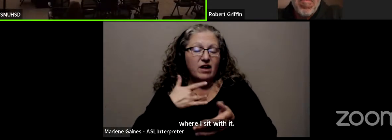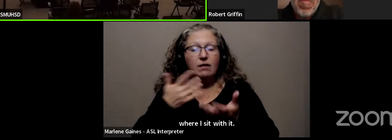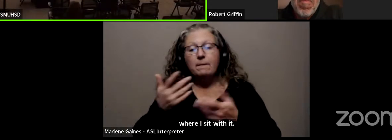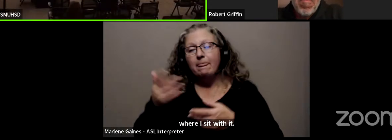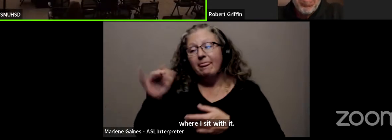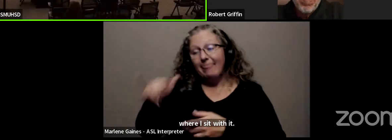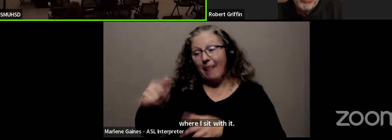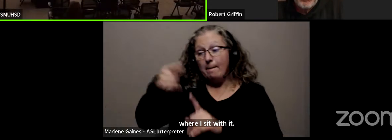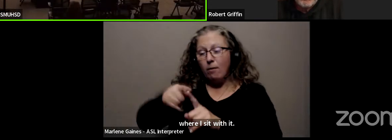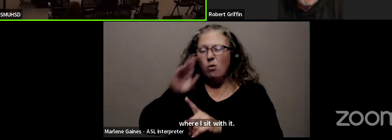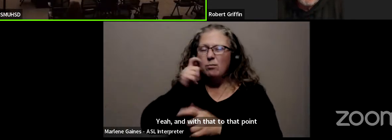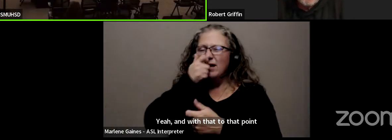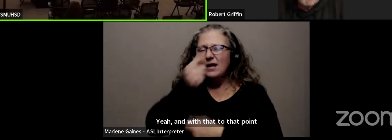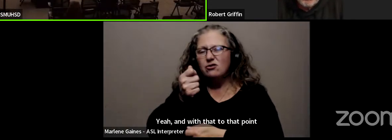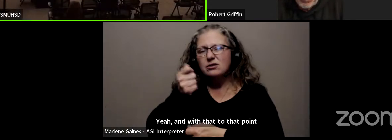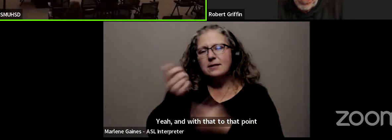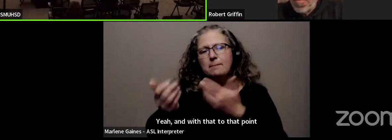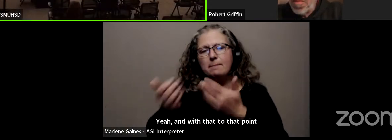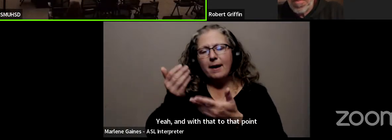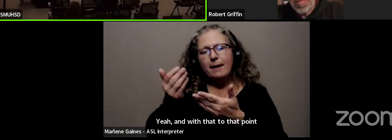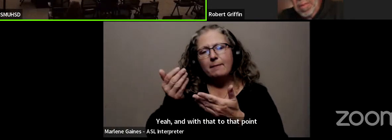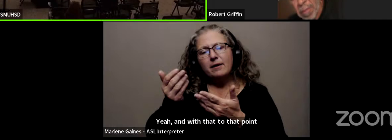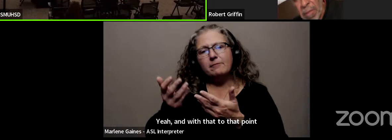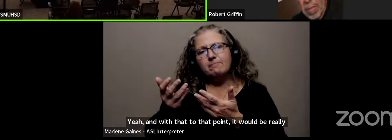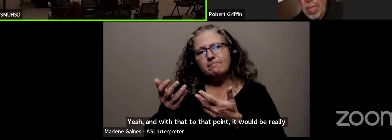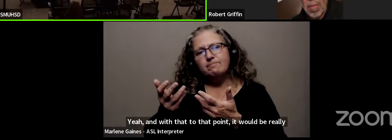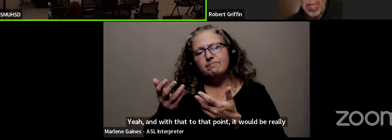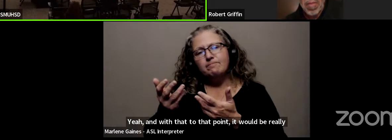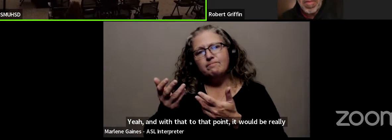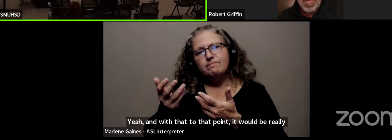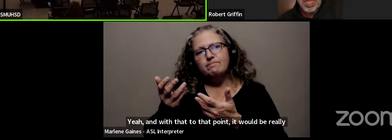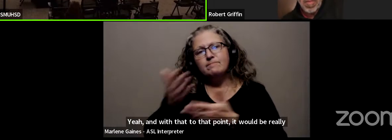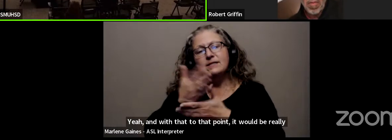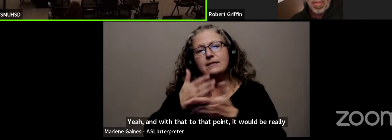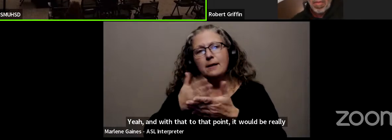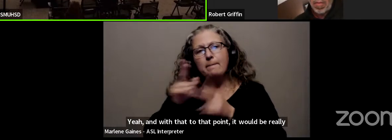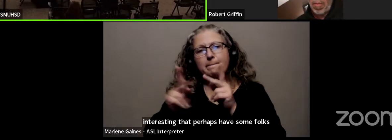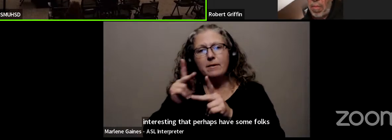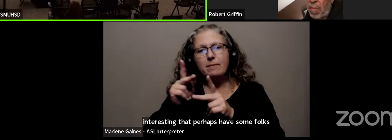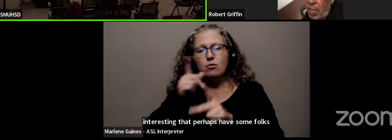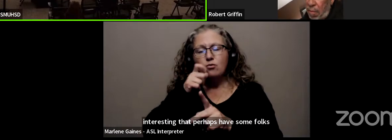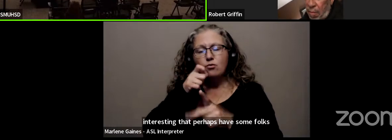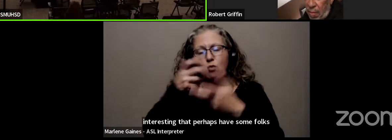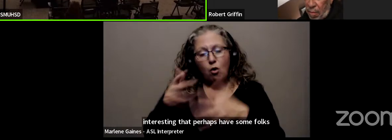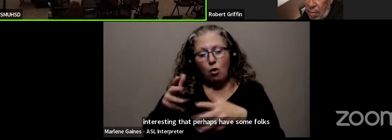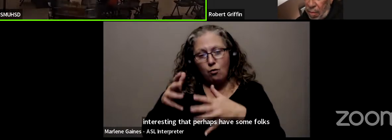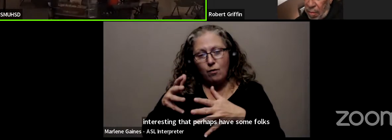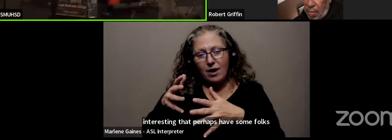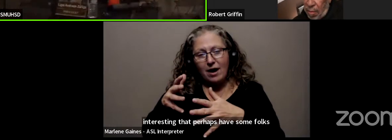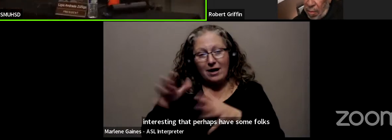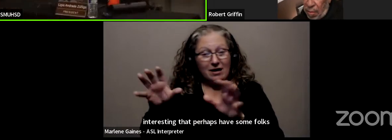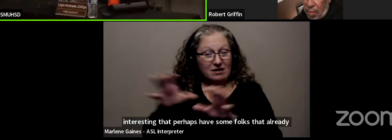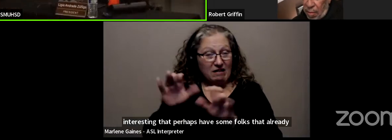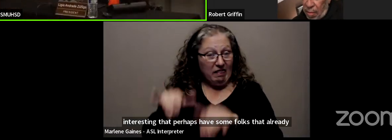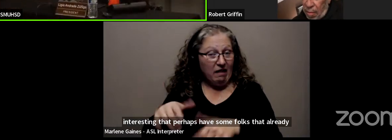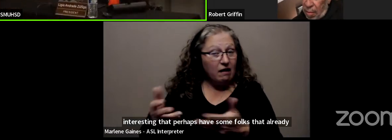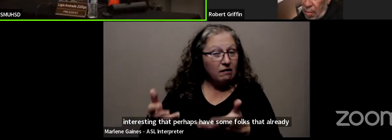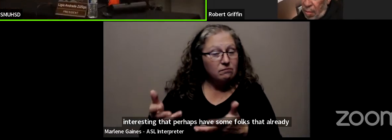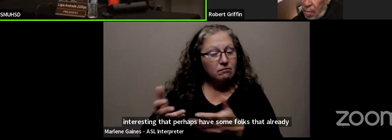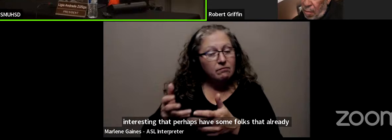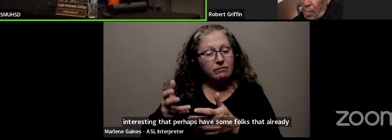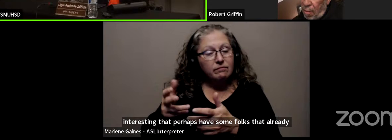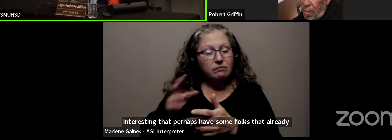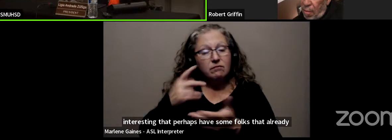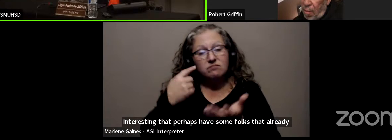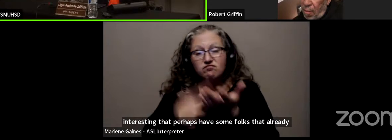it would be really interesting to perhaps have some folks that already have already done this to